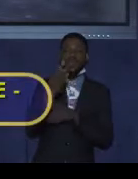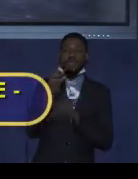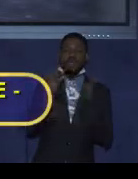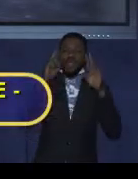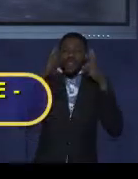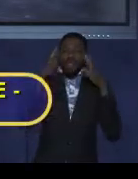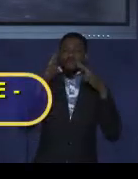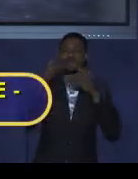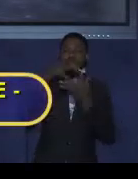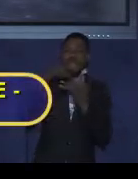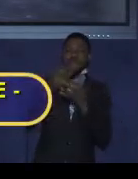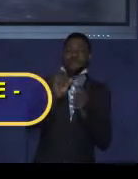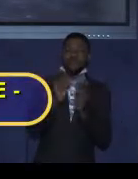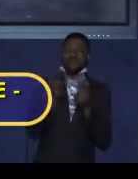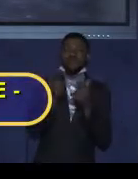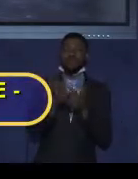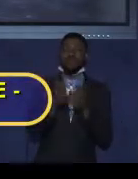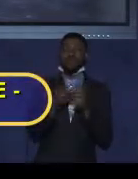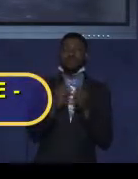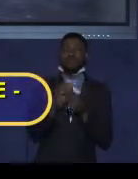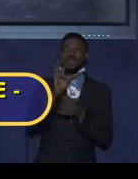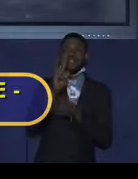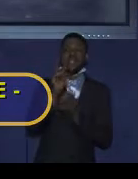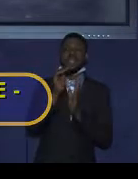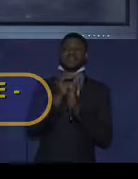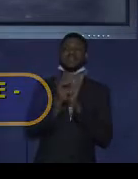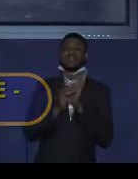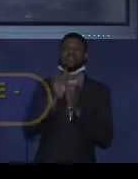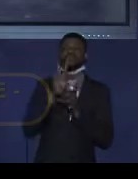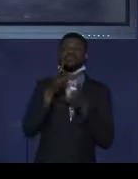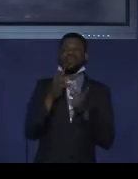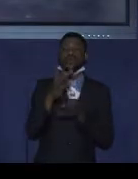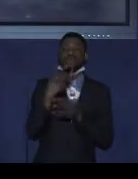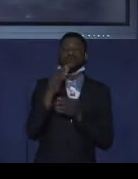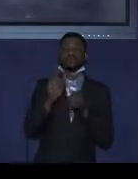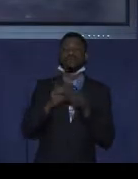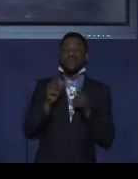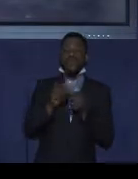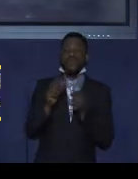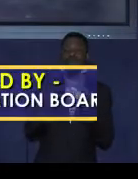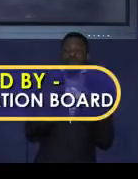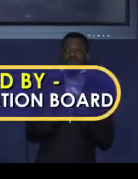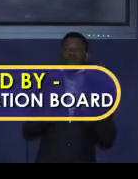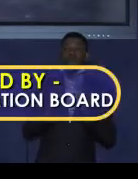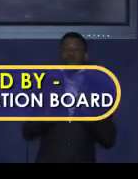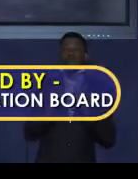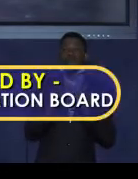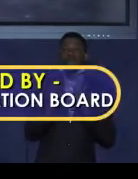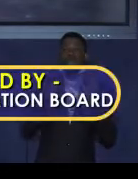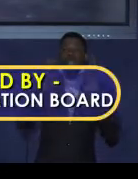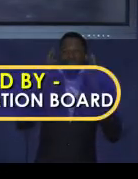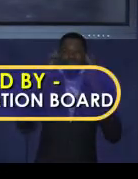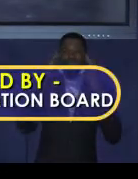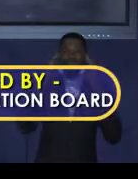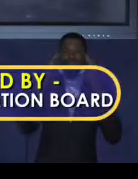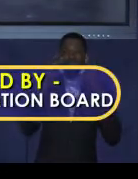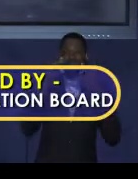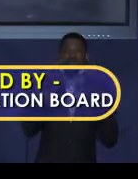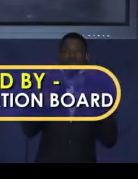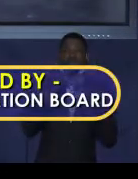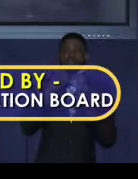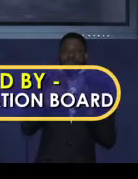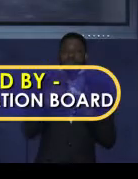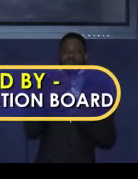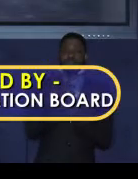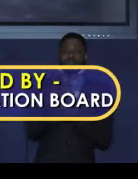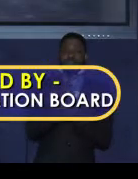of conflict among groups. Question number 3, state 2 ways to avoid group conflict. You